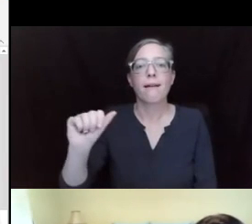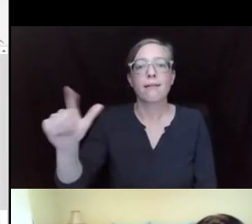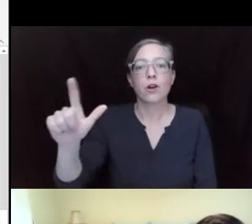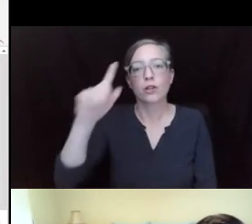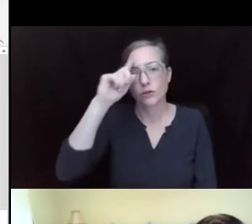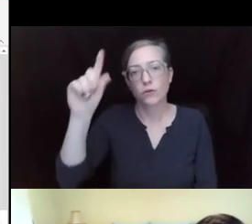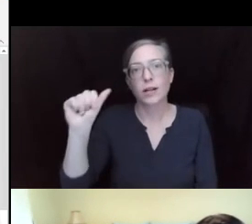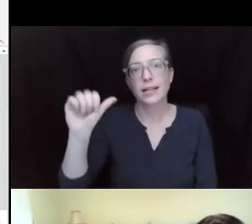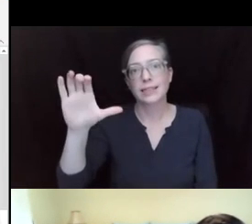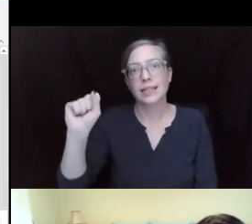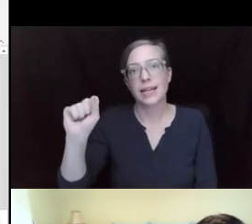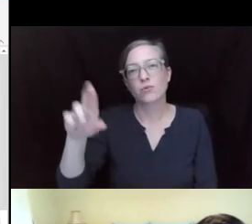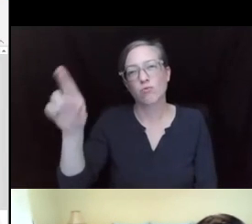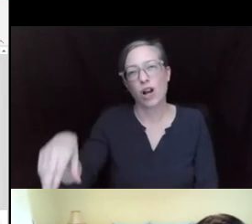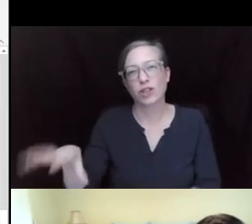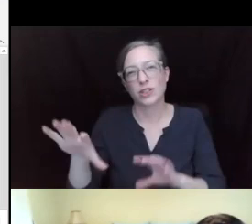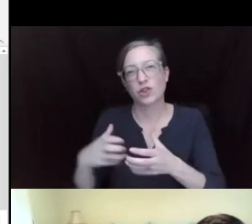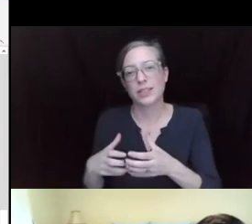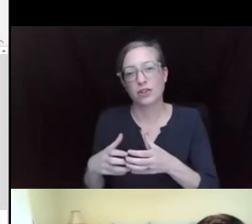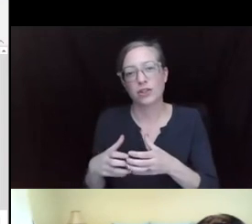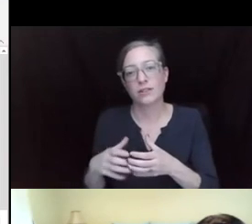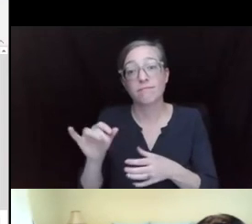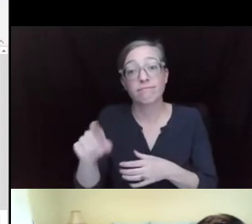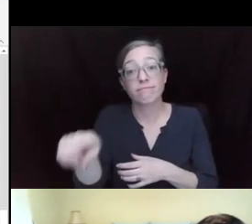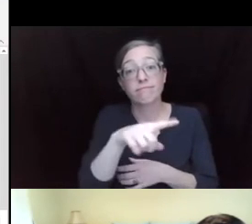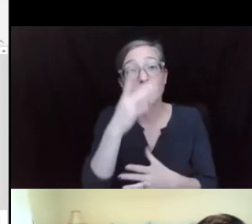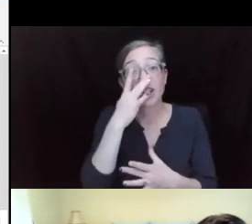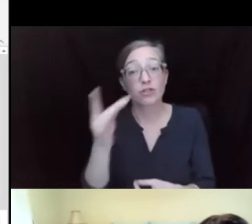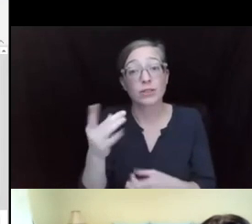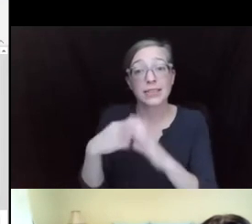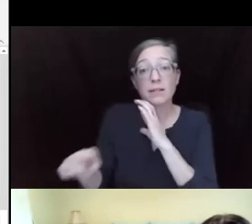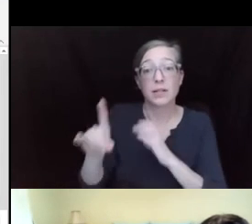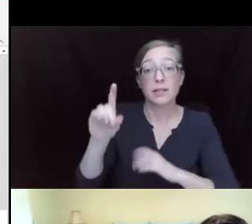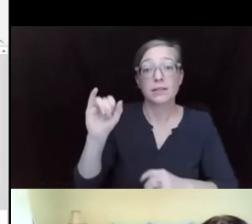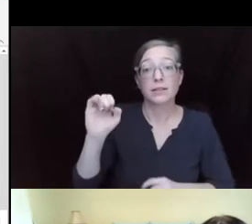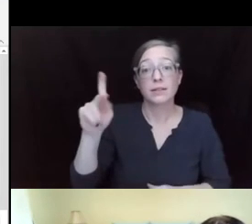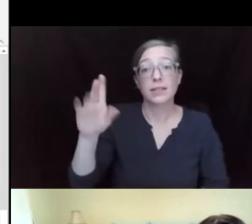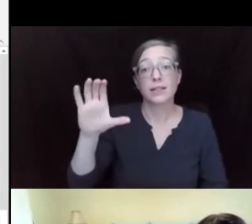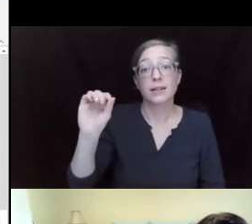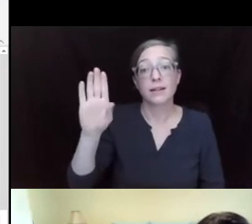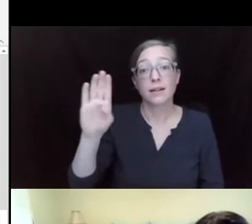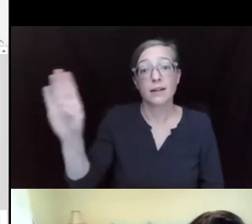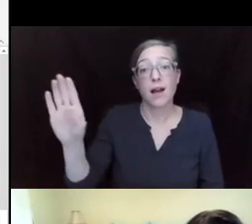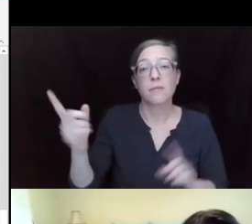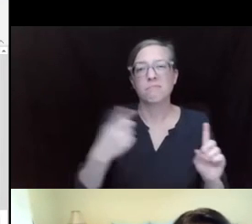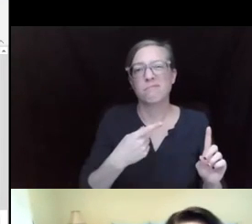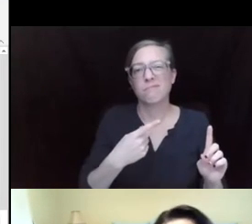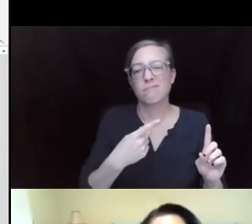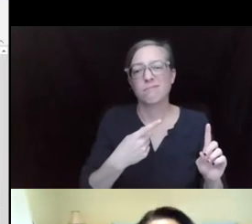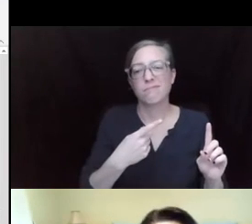Rochester section. And if you're interested, feel free to email Dick Cobb, whose contact information is here.